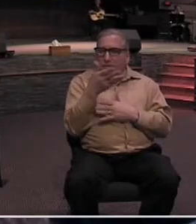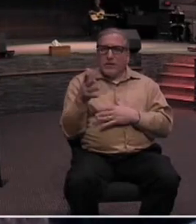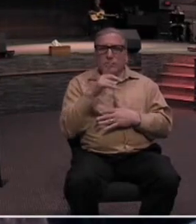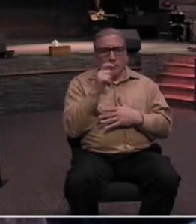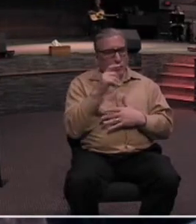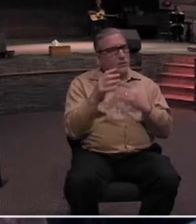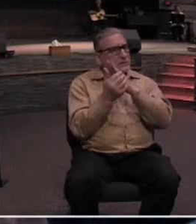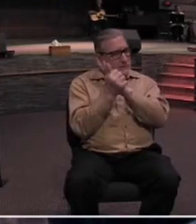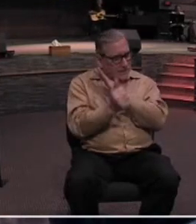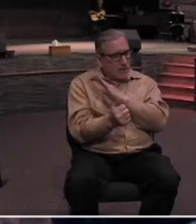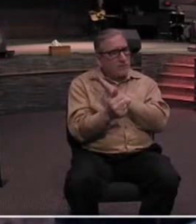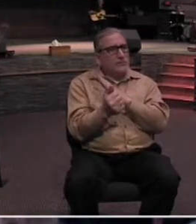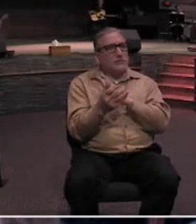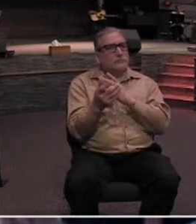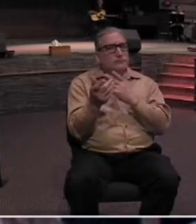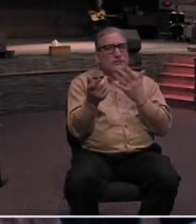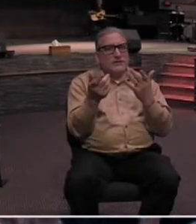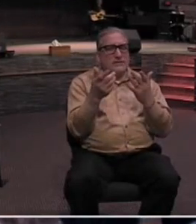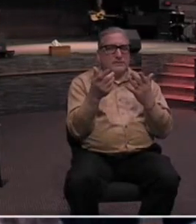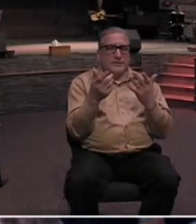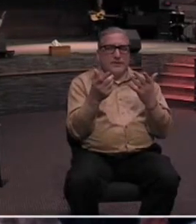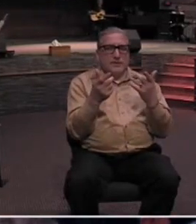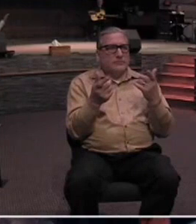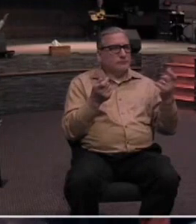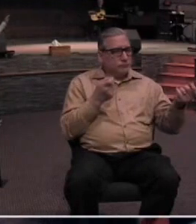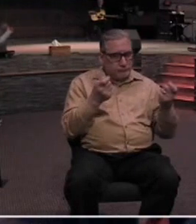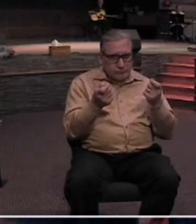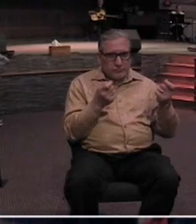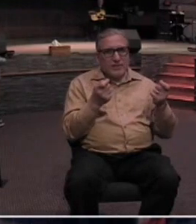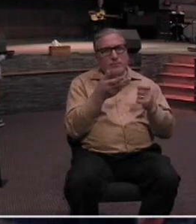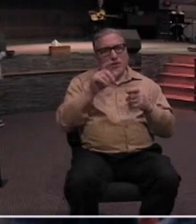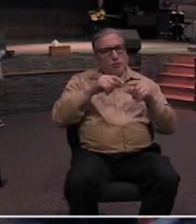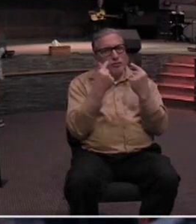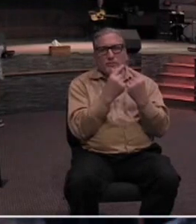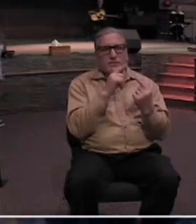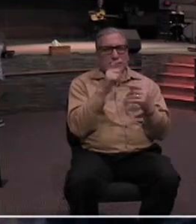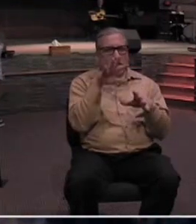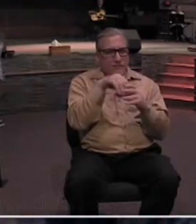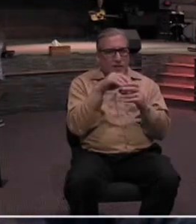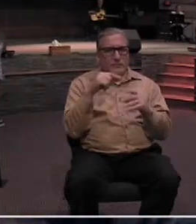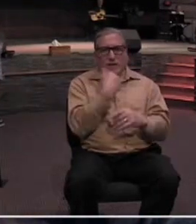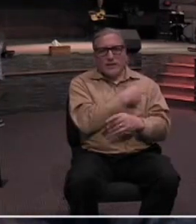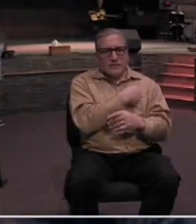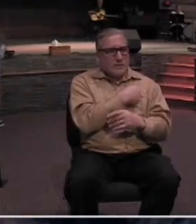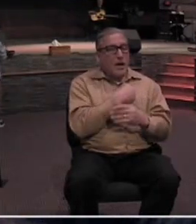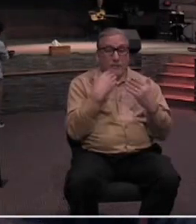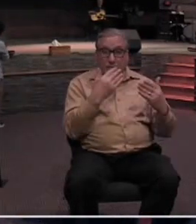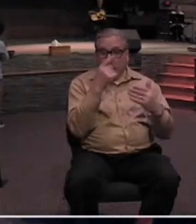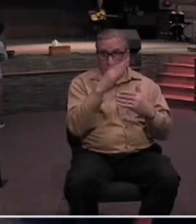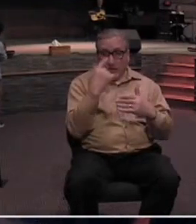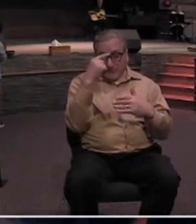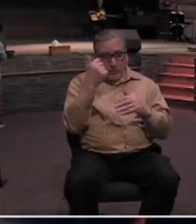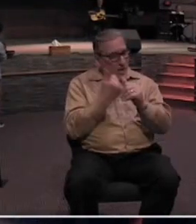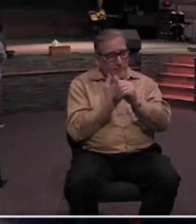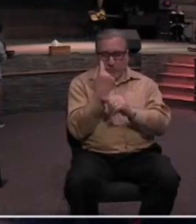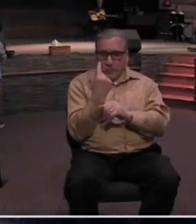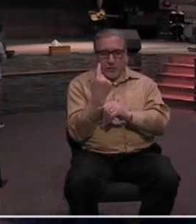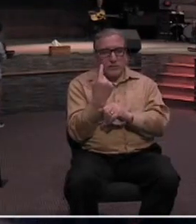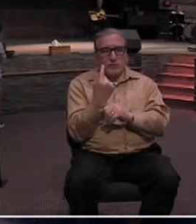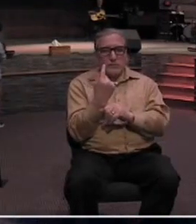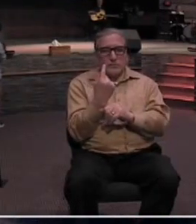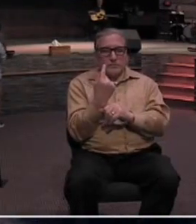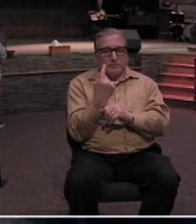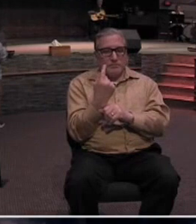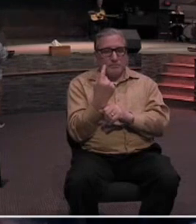talented and gifted running the sound. But there was a group that was there that was not a part of us. And I thank God for everybody. I don't believe in belittling